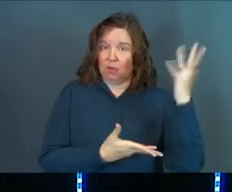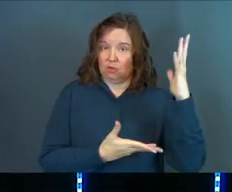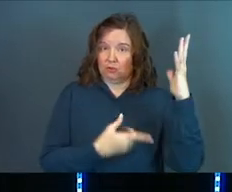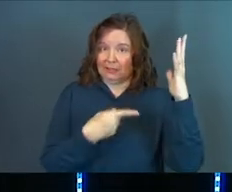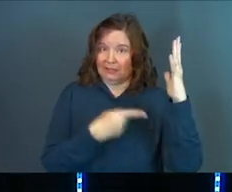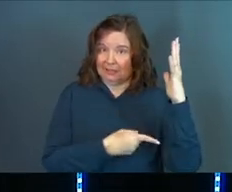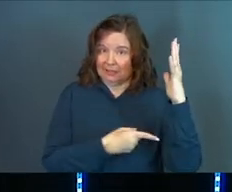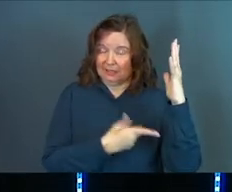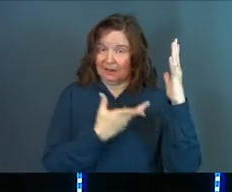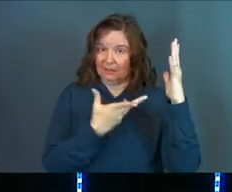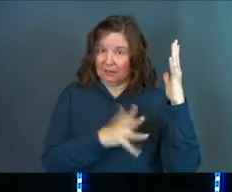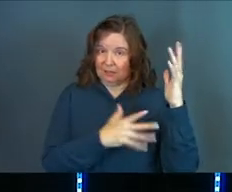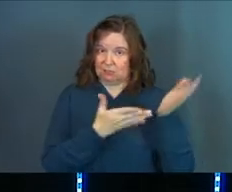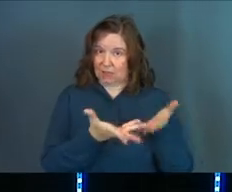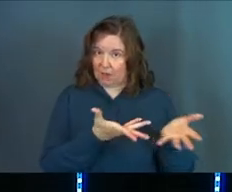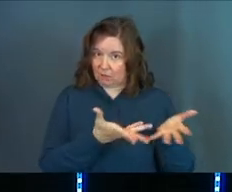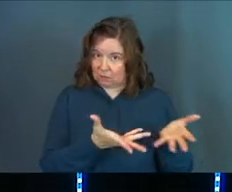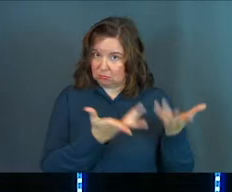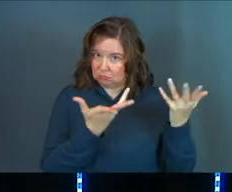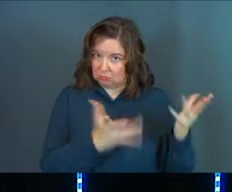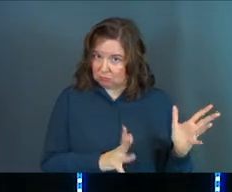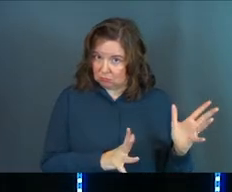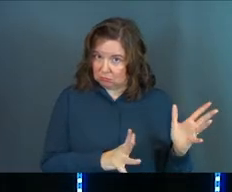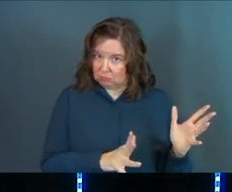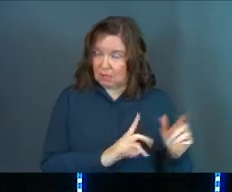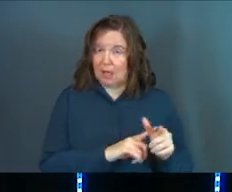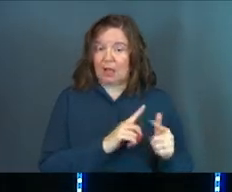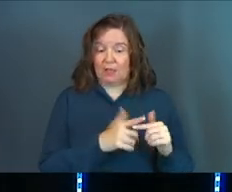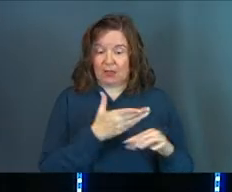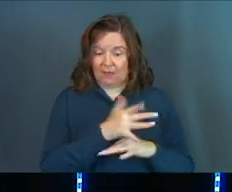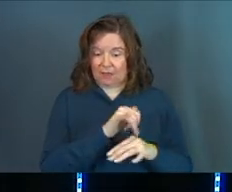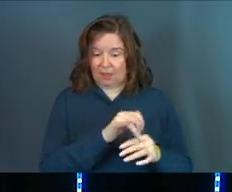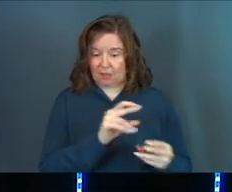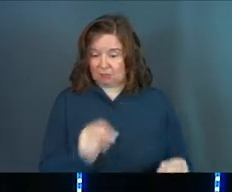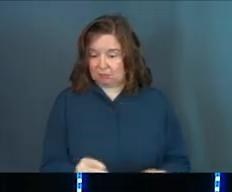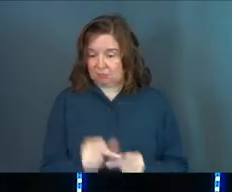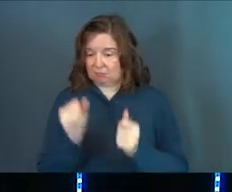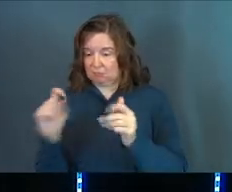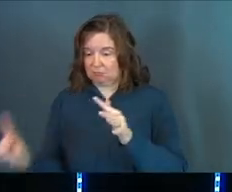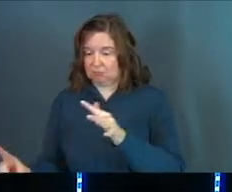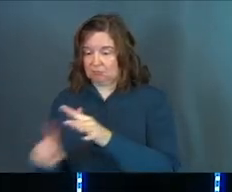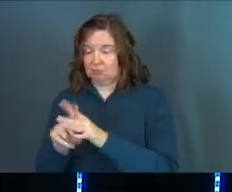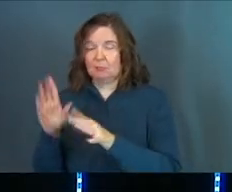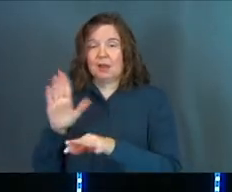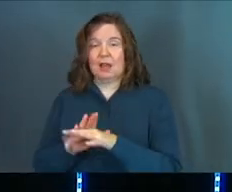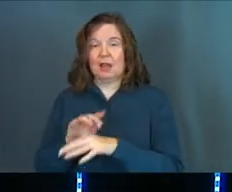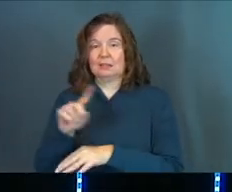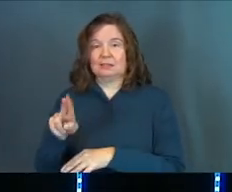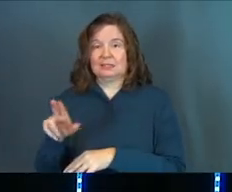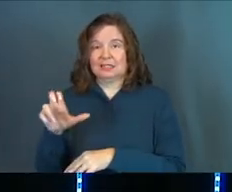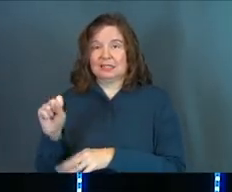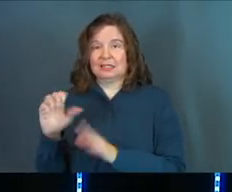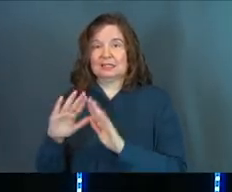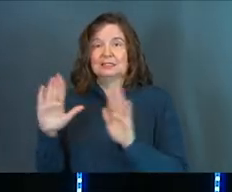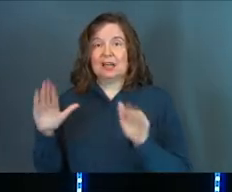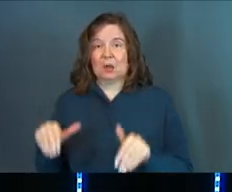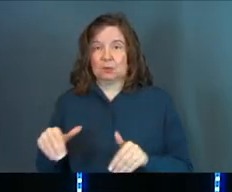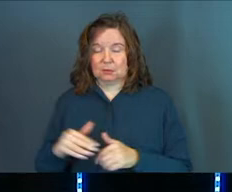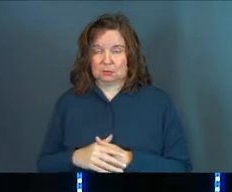the sycamore tree having this conversation. And after that, they're going to be at Zacchaeus'